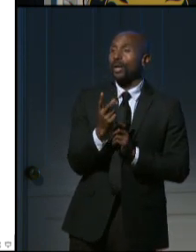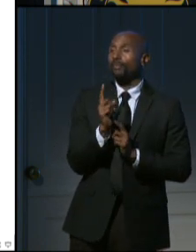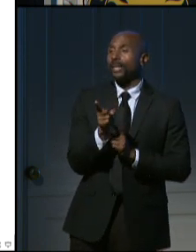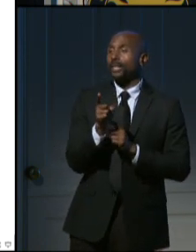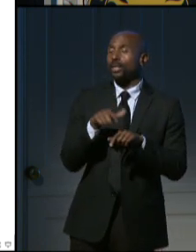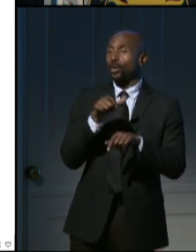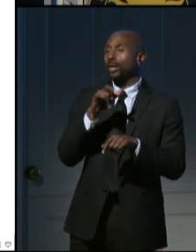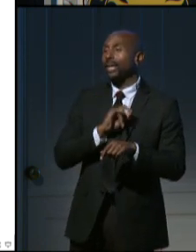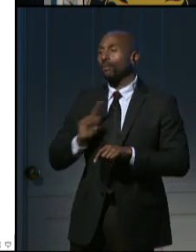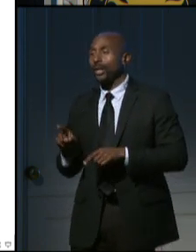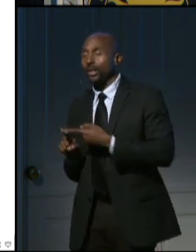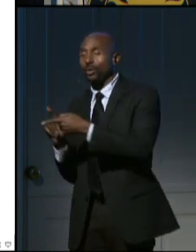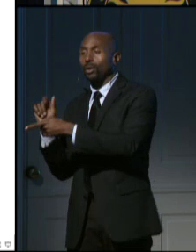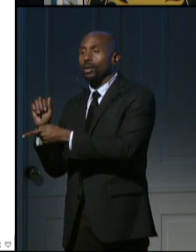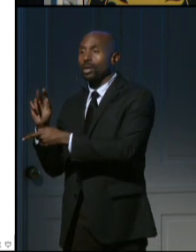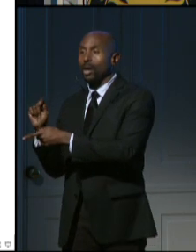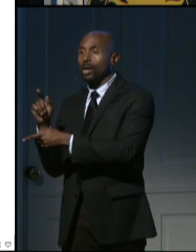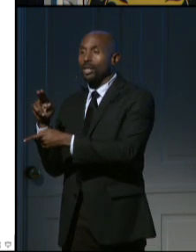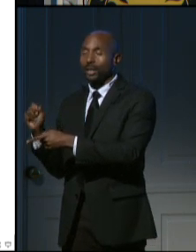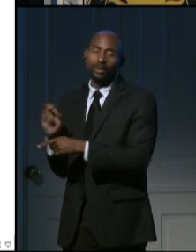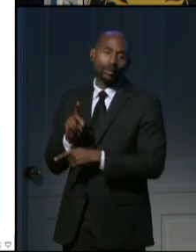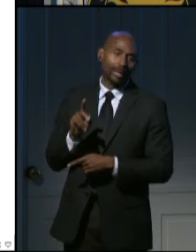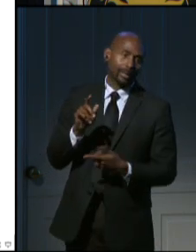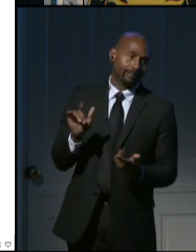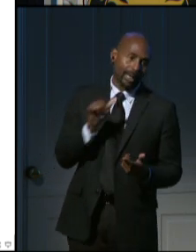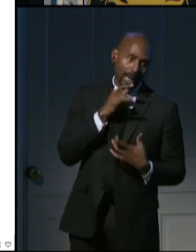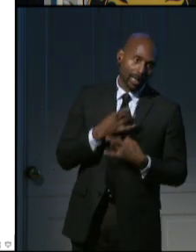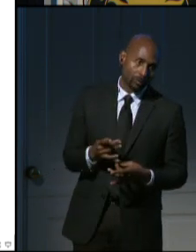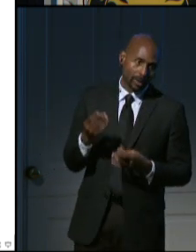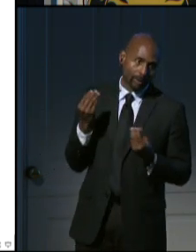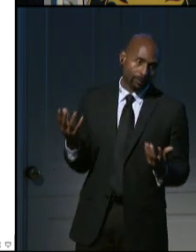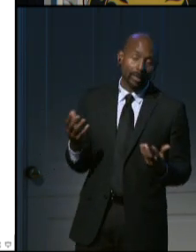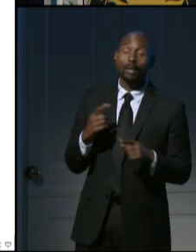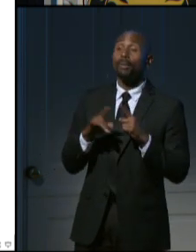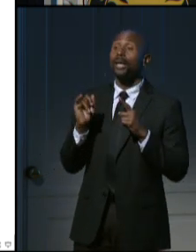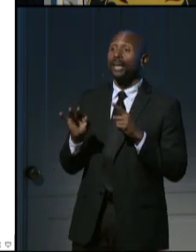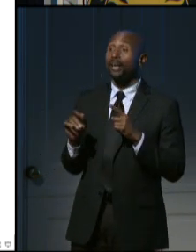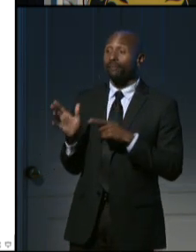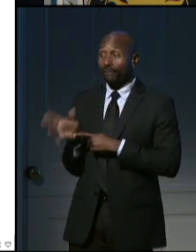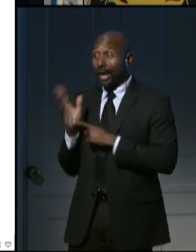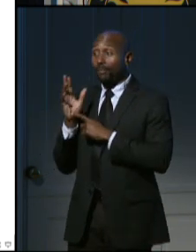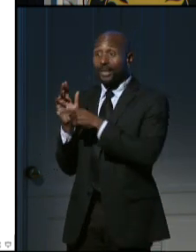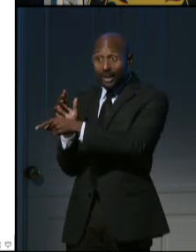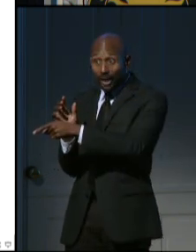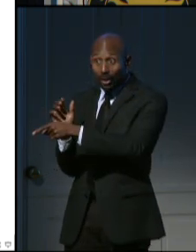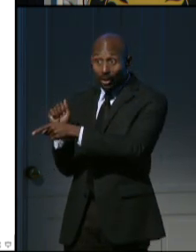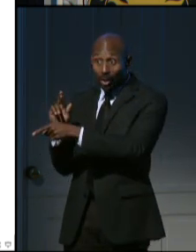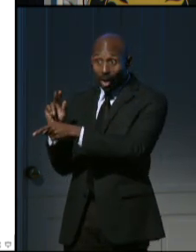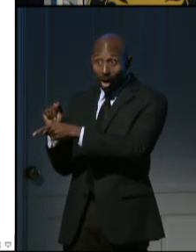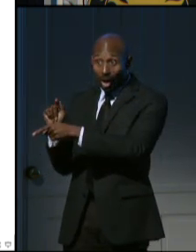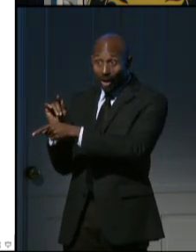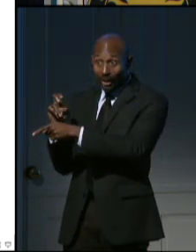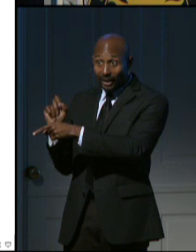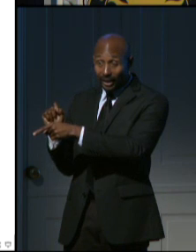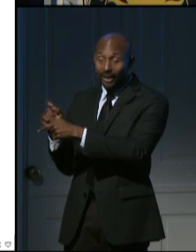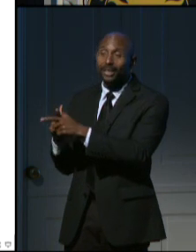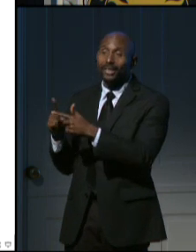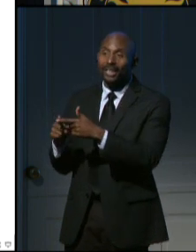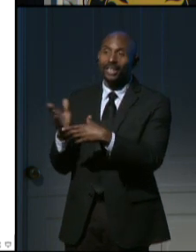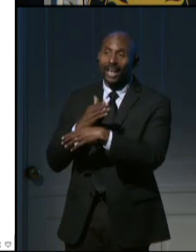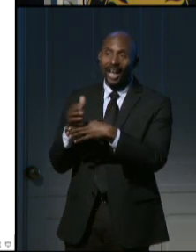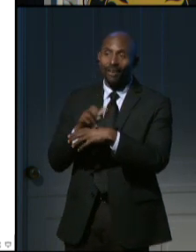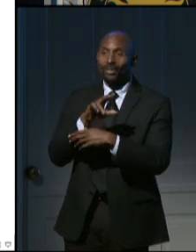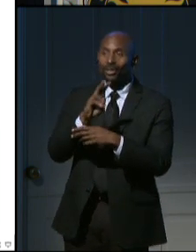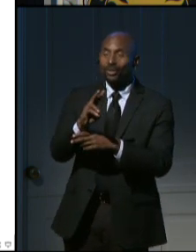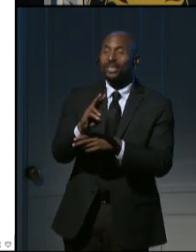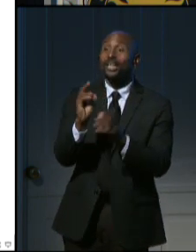if they had gone to Artland. And okay, that's not so interesting. But if you had spent 5 minutes in Artland, they spent an average of 36